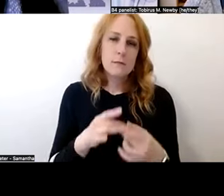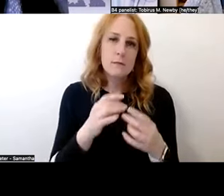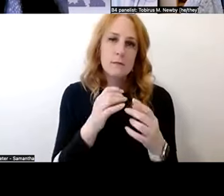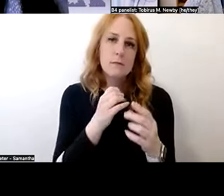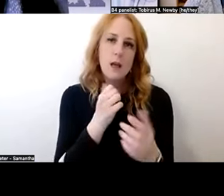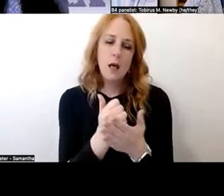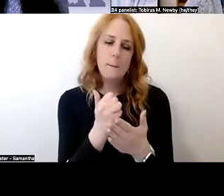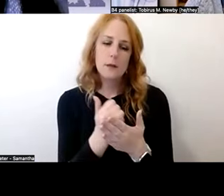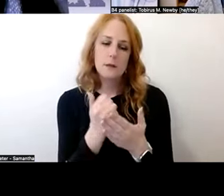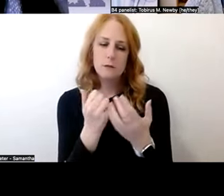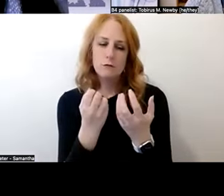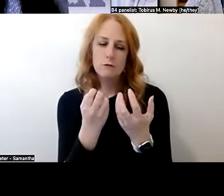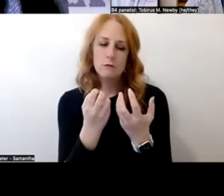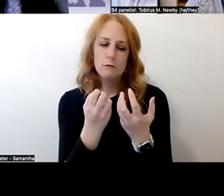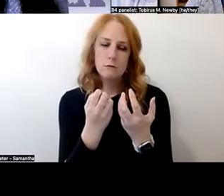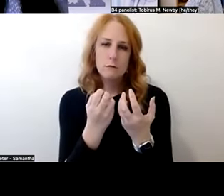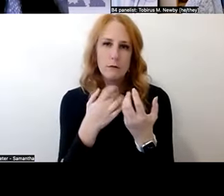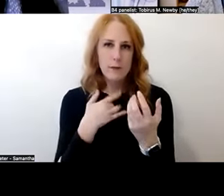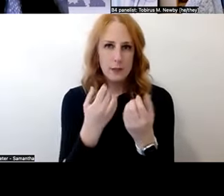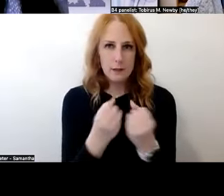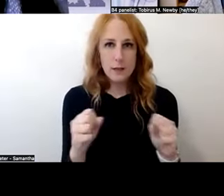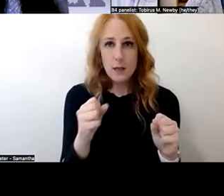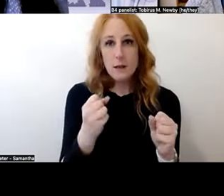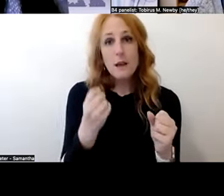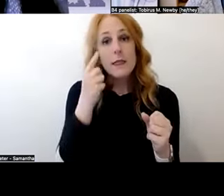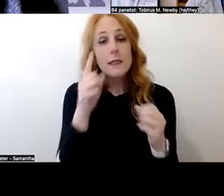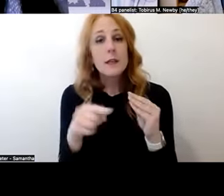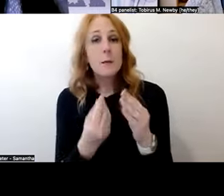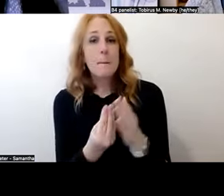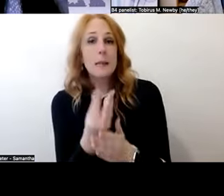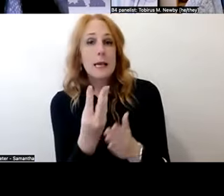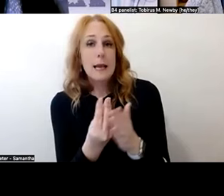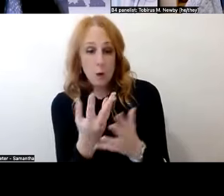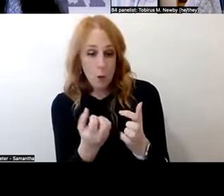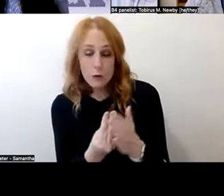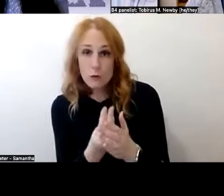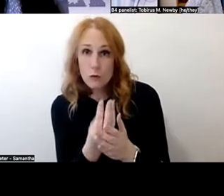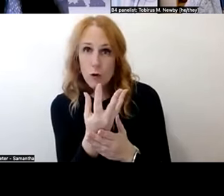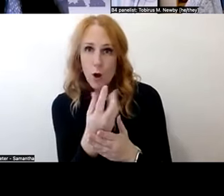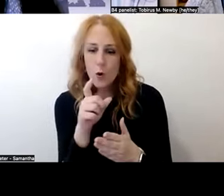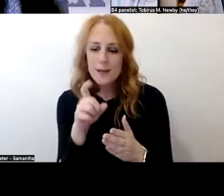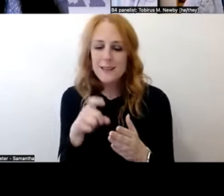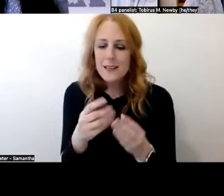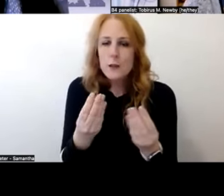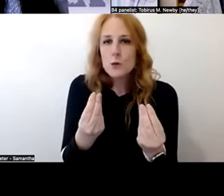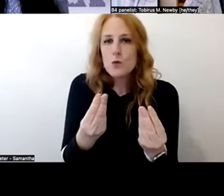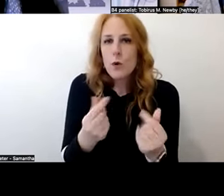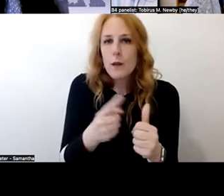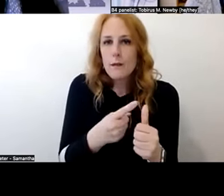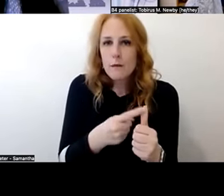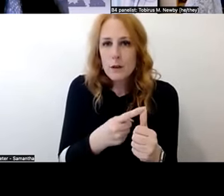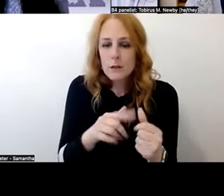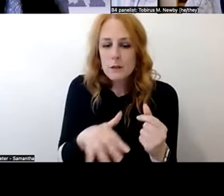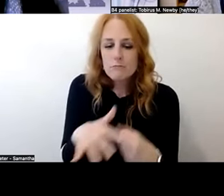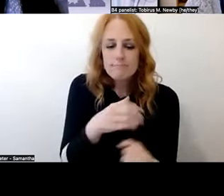again about plants. You know, if I want a plant to grow, it's going to start with the soil. It's going to start with everything around that seed,